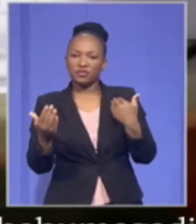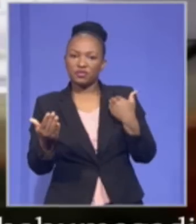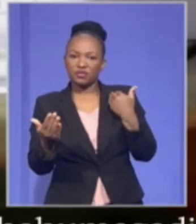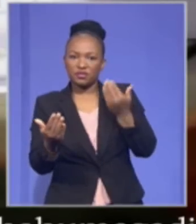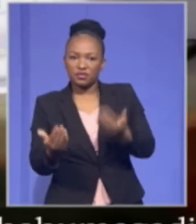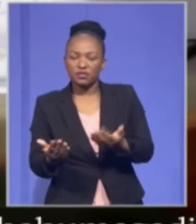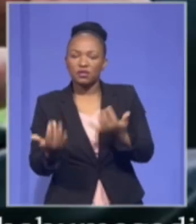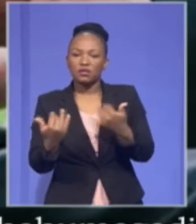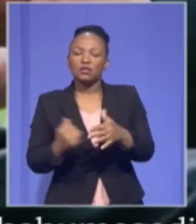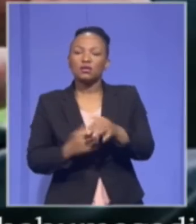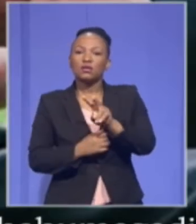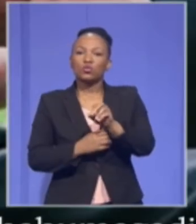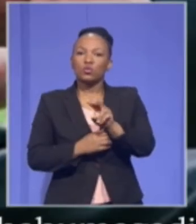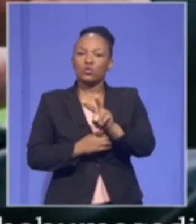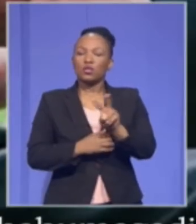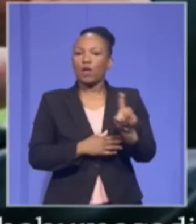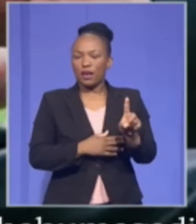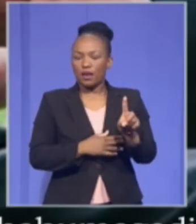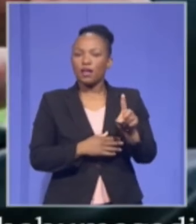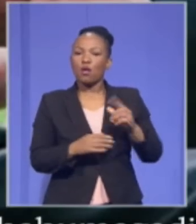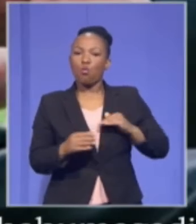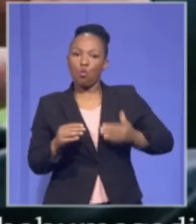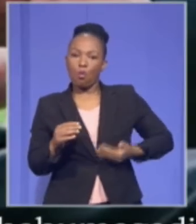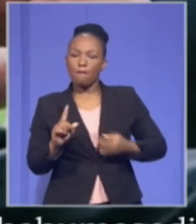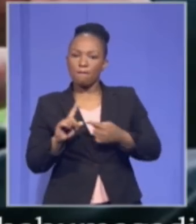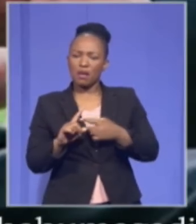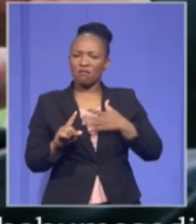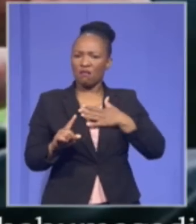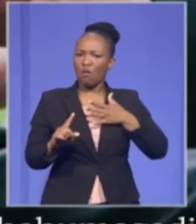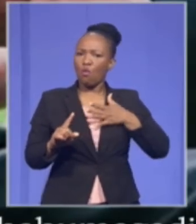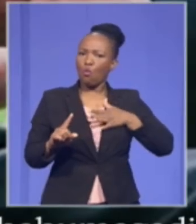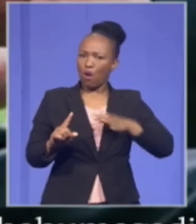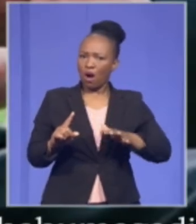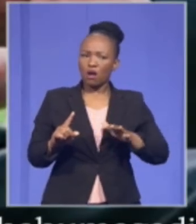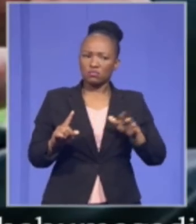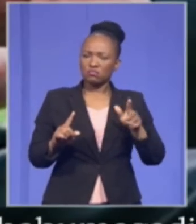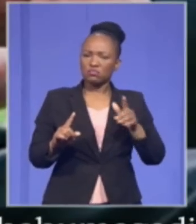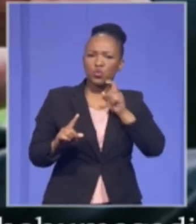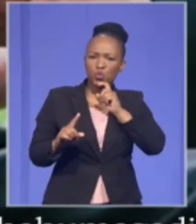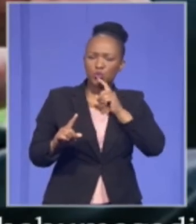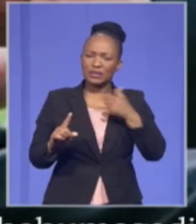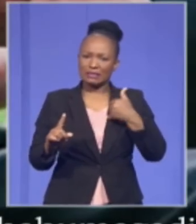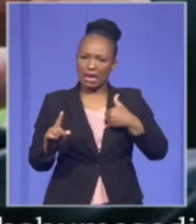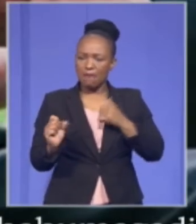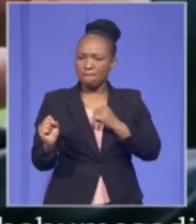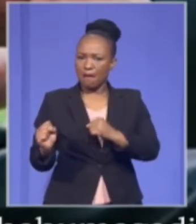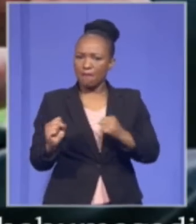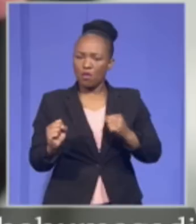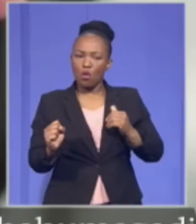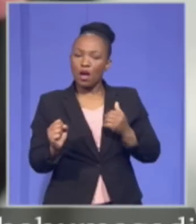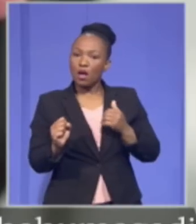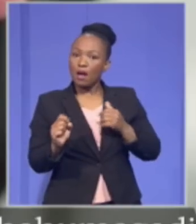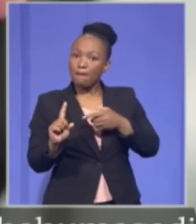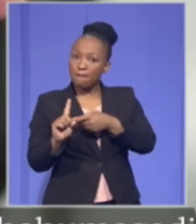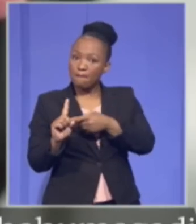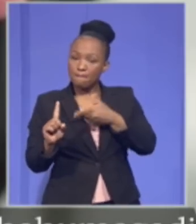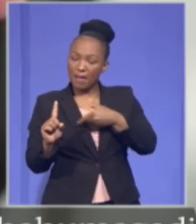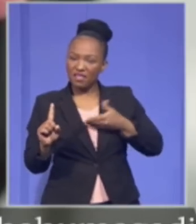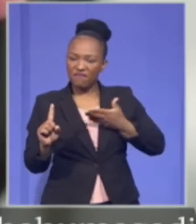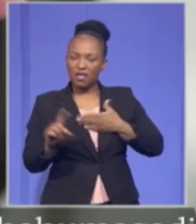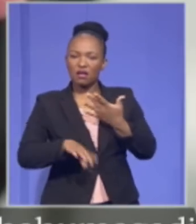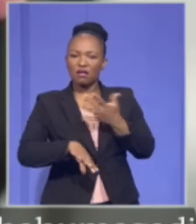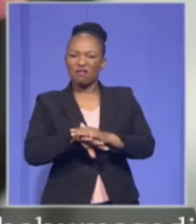ka 2021. Mohumagadi o be a duma go šomiša sefane sa gagwe ka morago ga go nyala morago ga gore batswadi ba gagwe ba tlhokofale a na le mengwaga